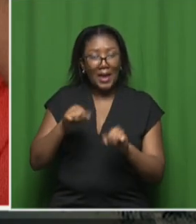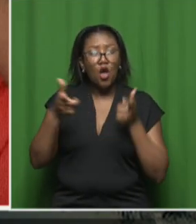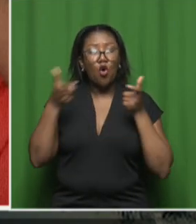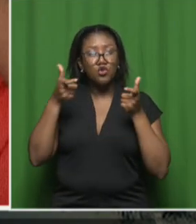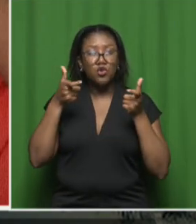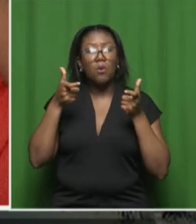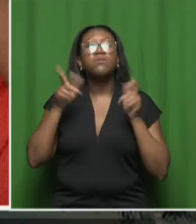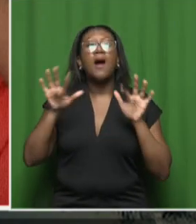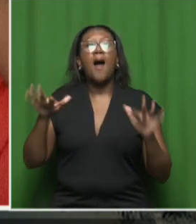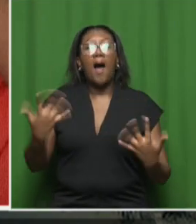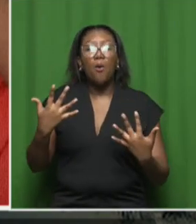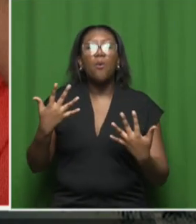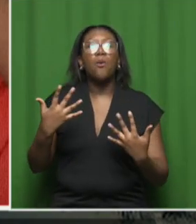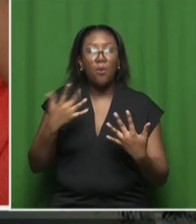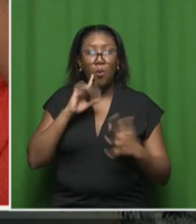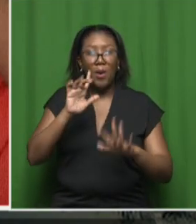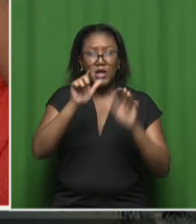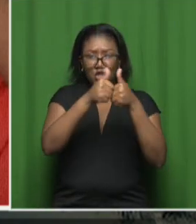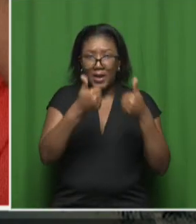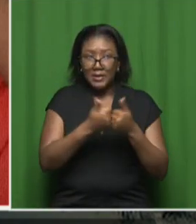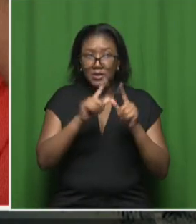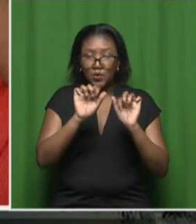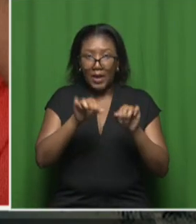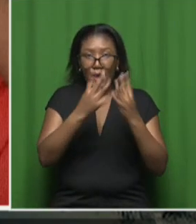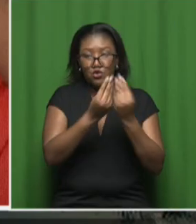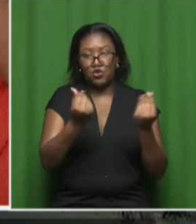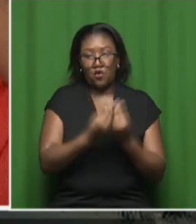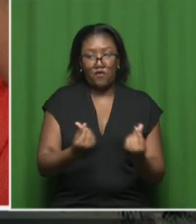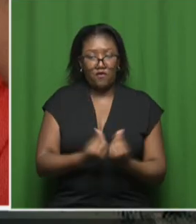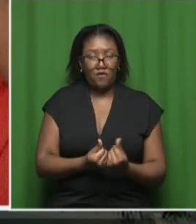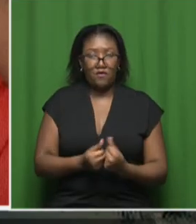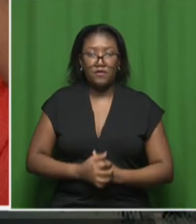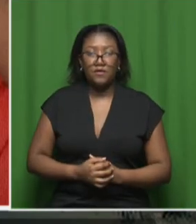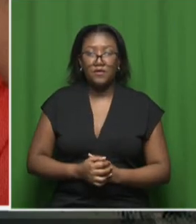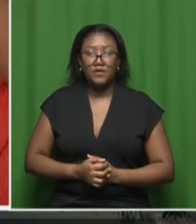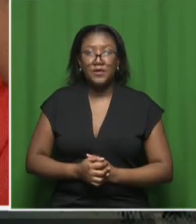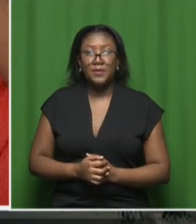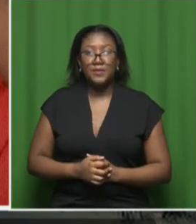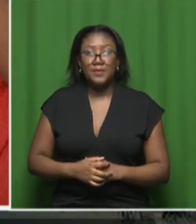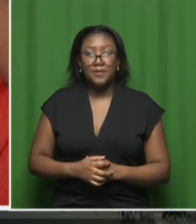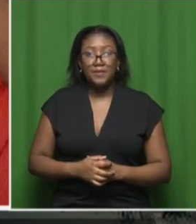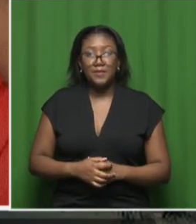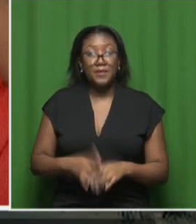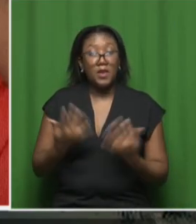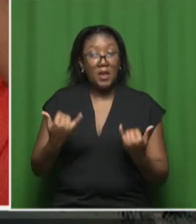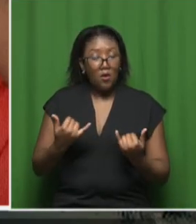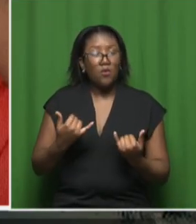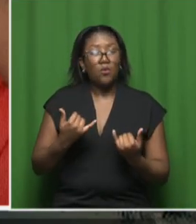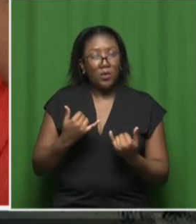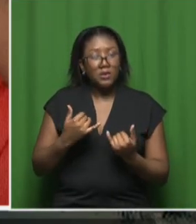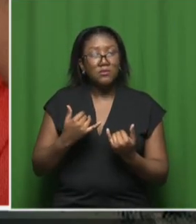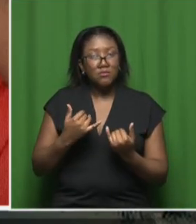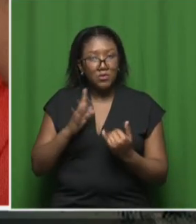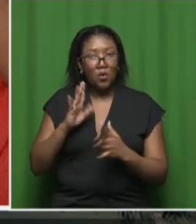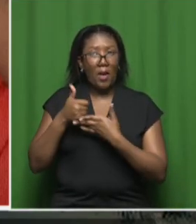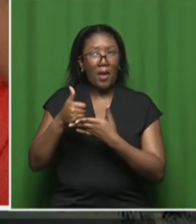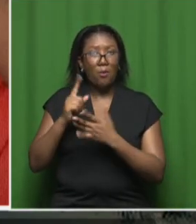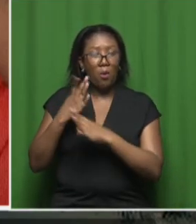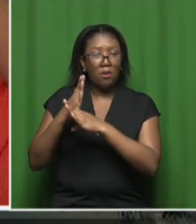control the challenges that we are going through on the roads, in terms of accidents and same like